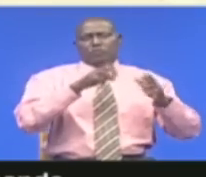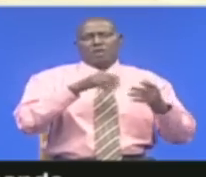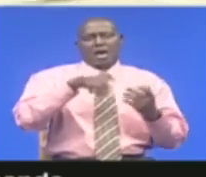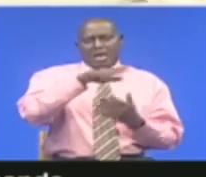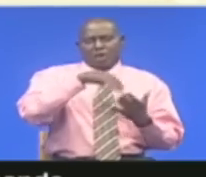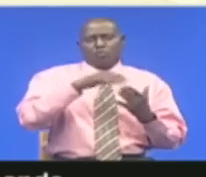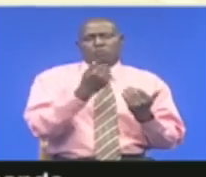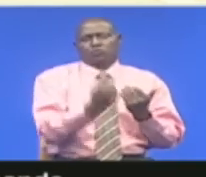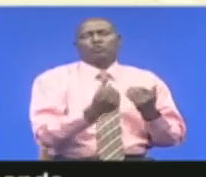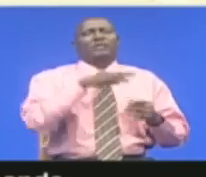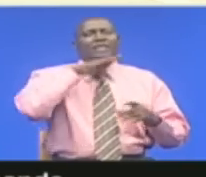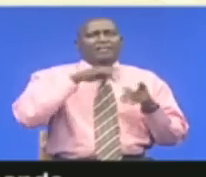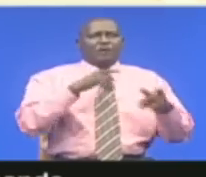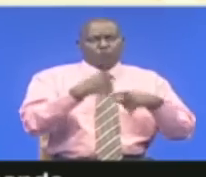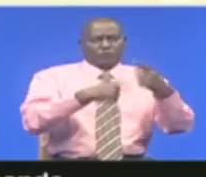continue.